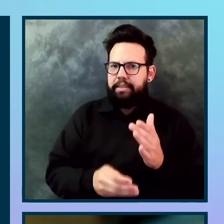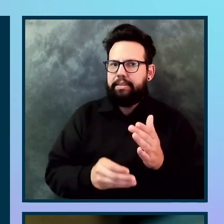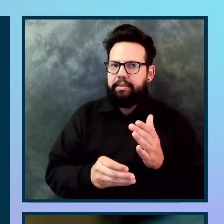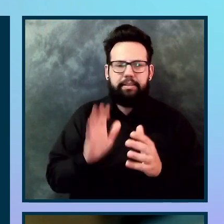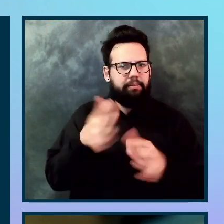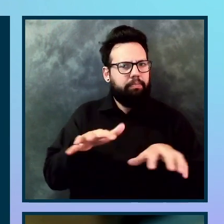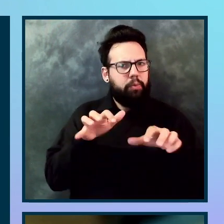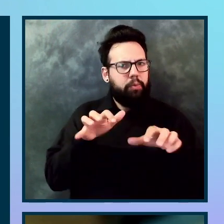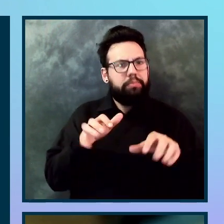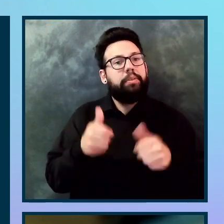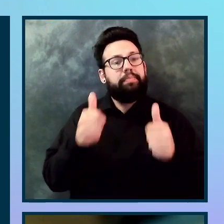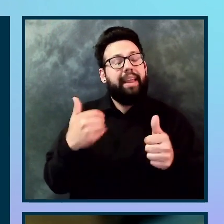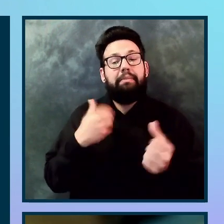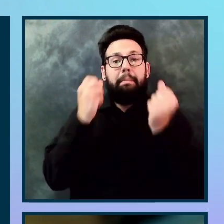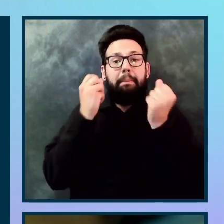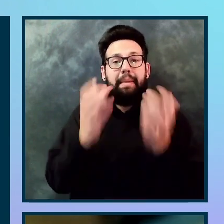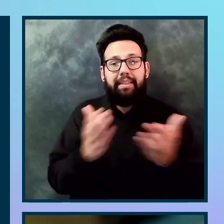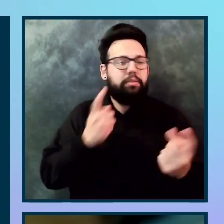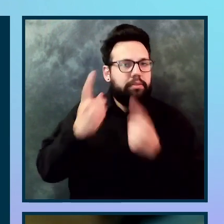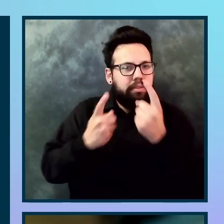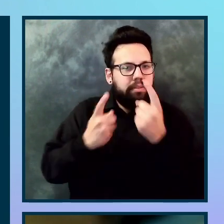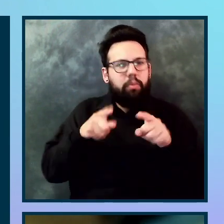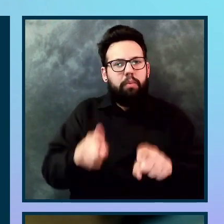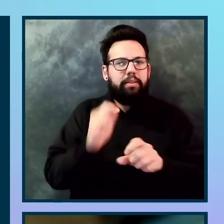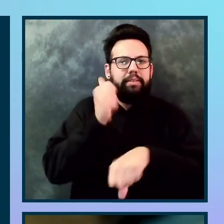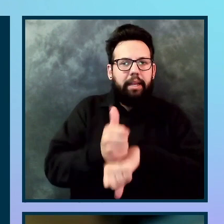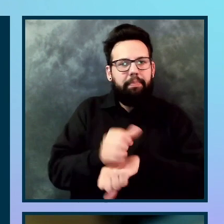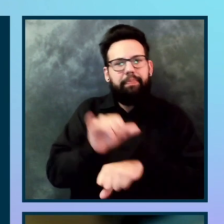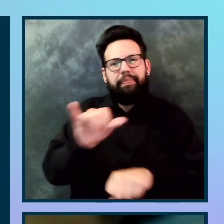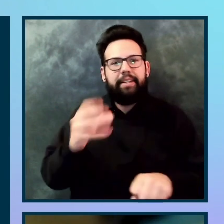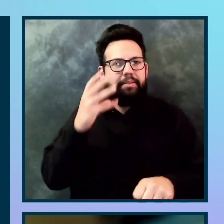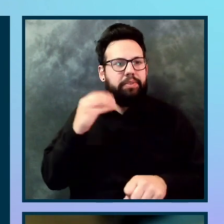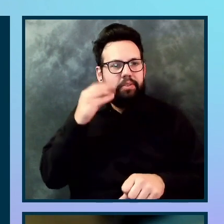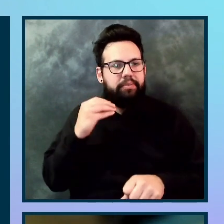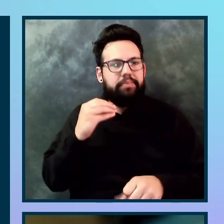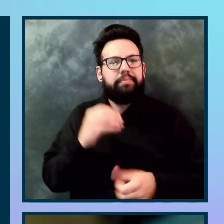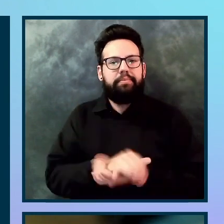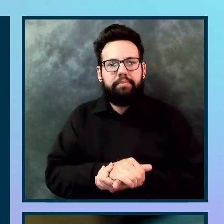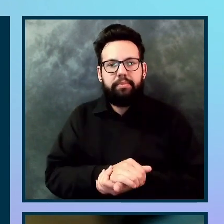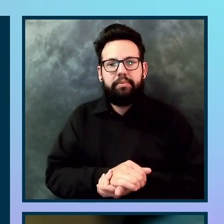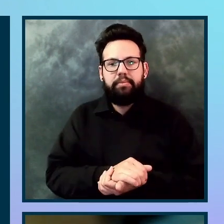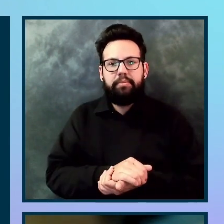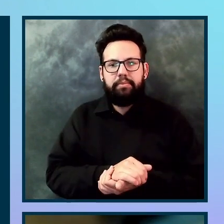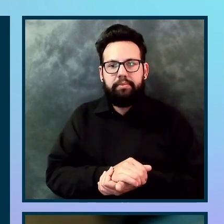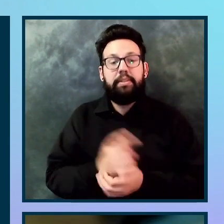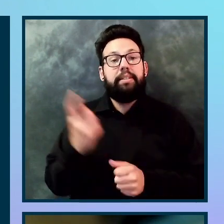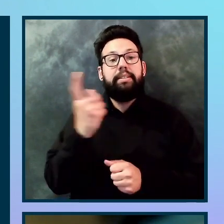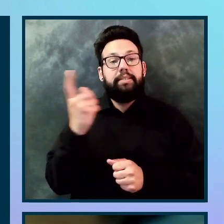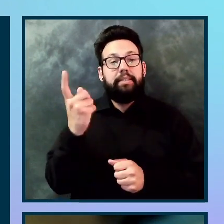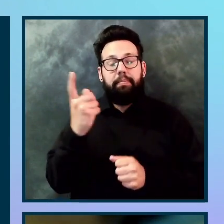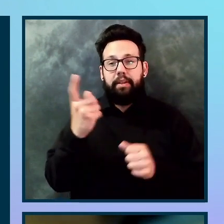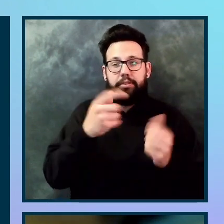an AR or VR experience. Making something that is able to go cross-platform needs to be very